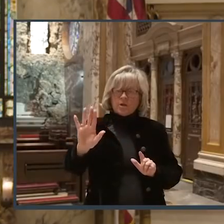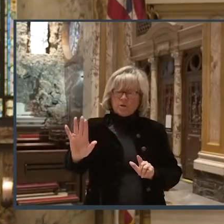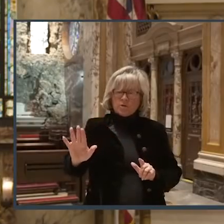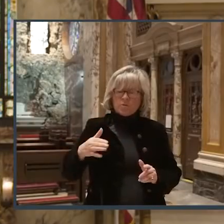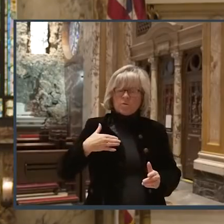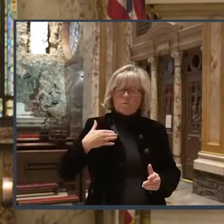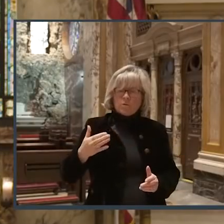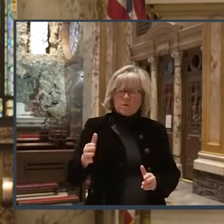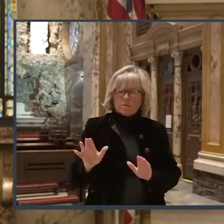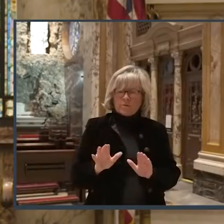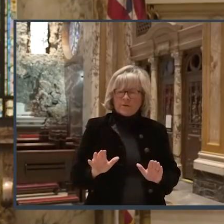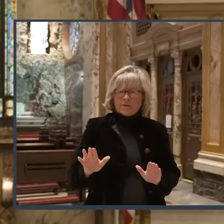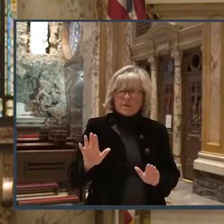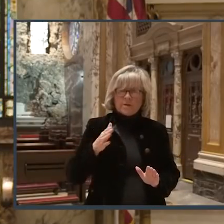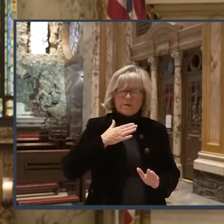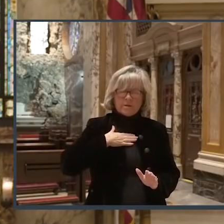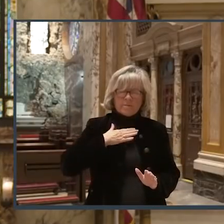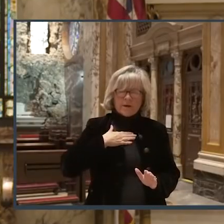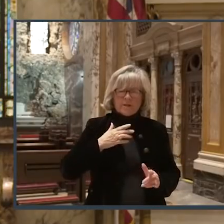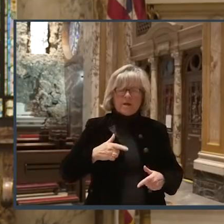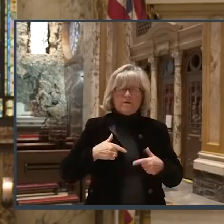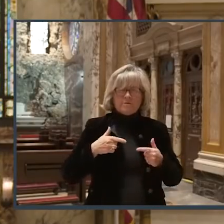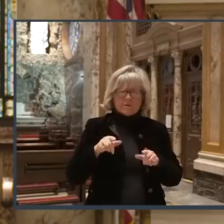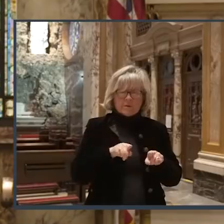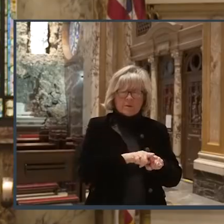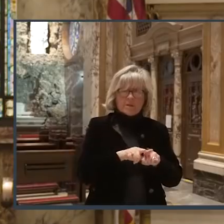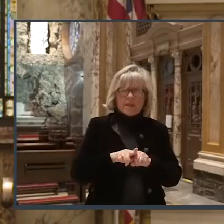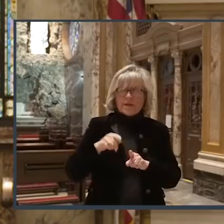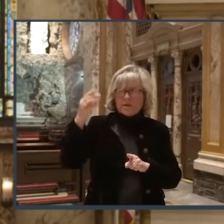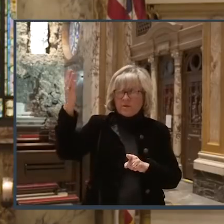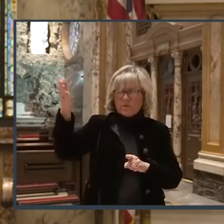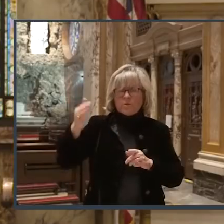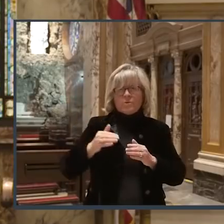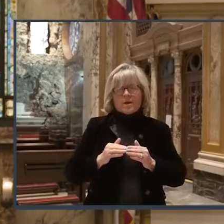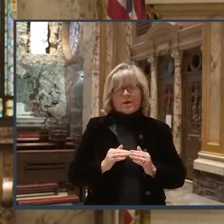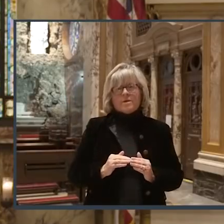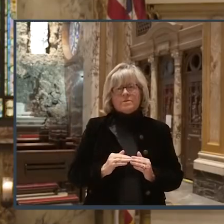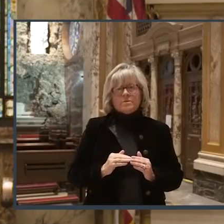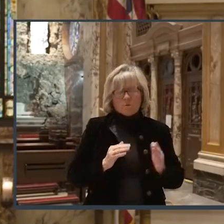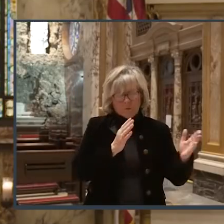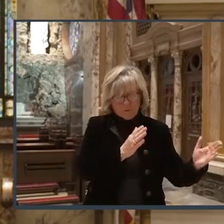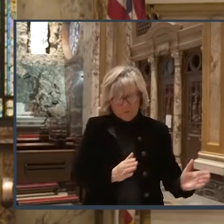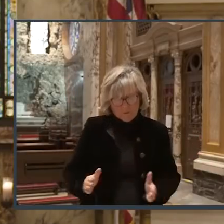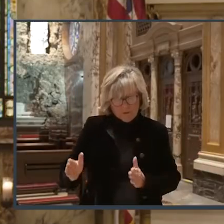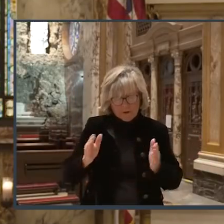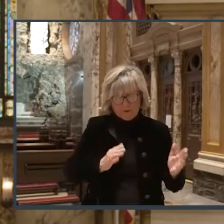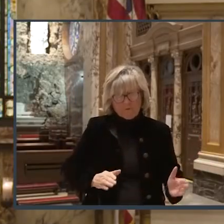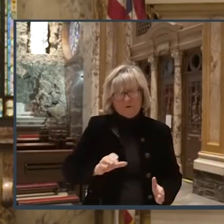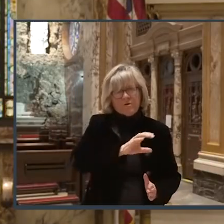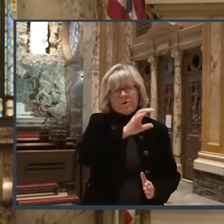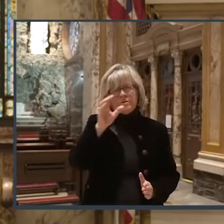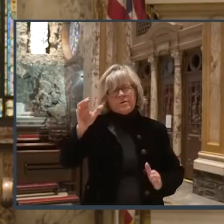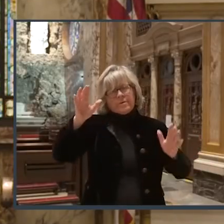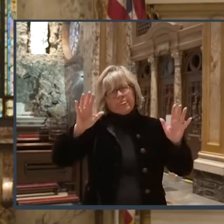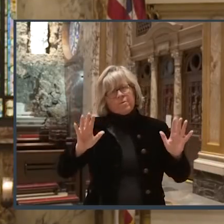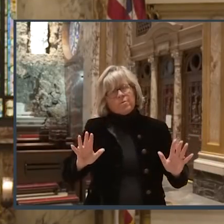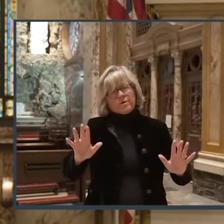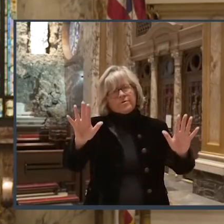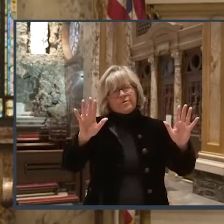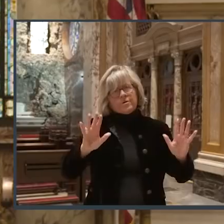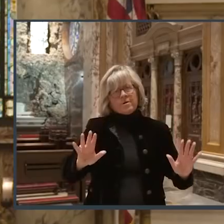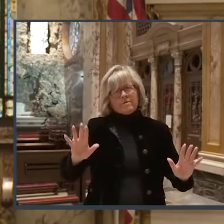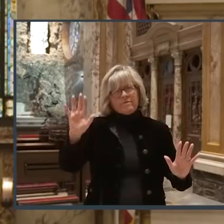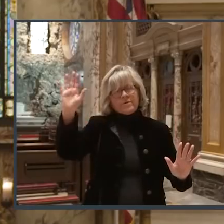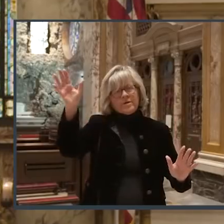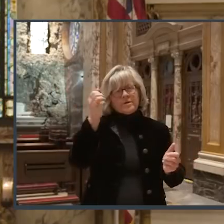my life as you say." As we prepare now for Christmas, the wonder of God's love for